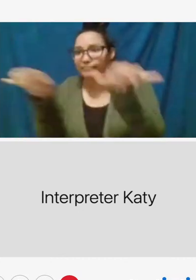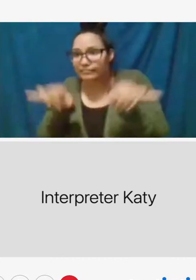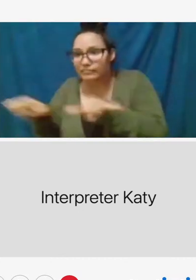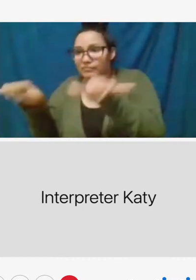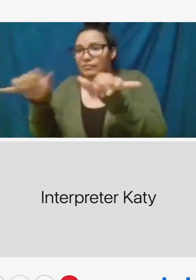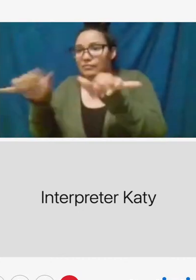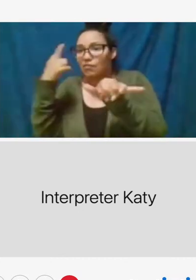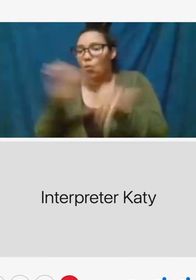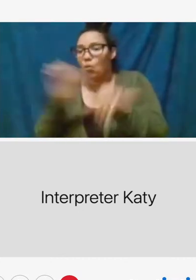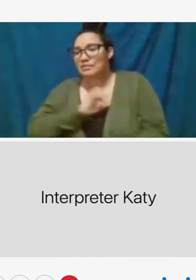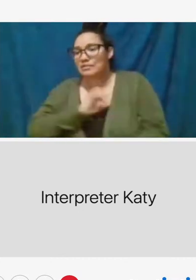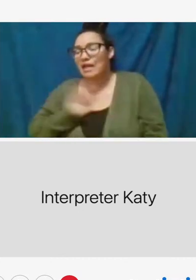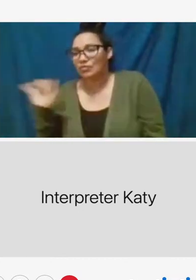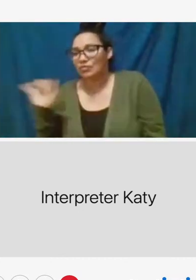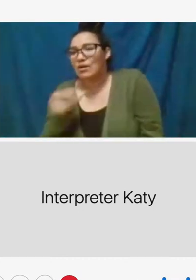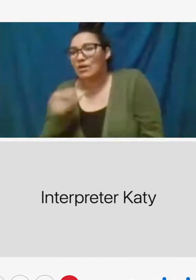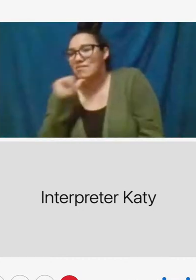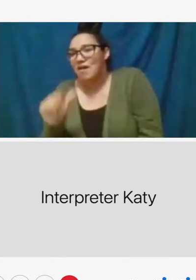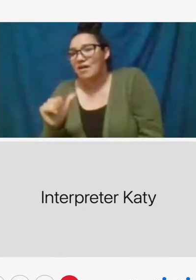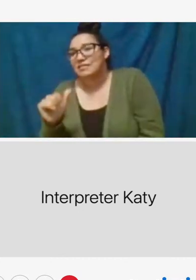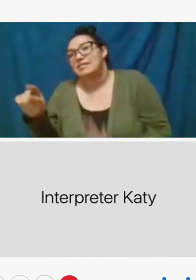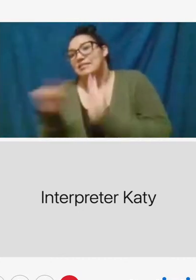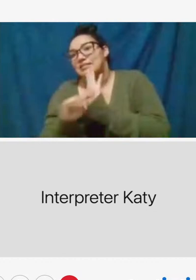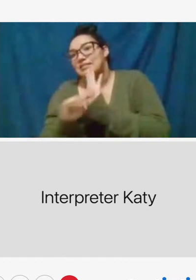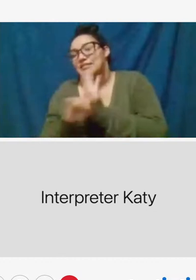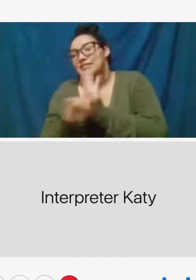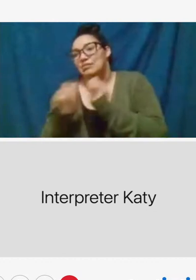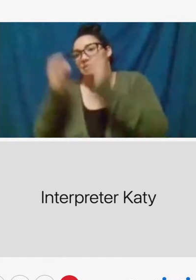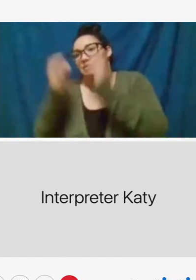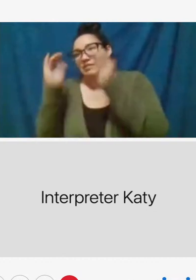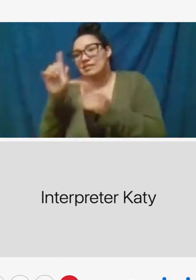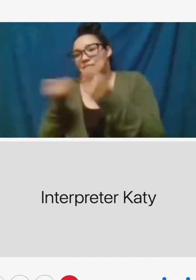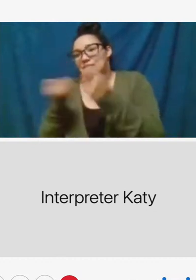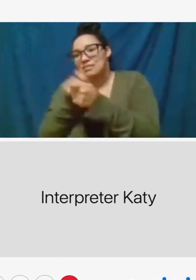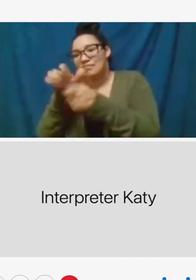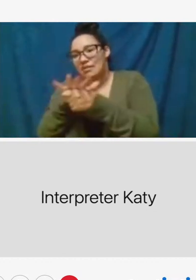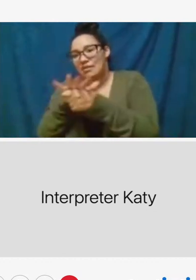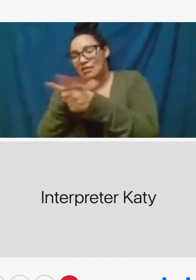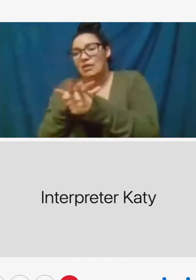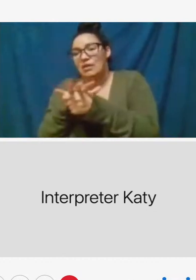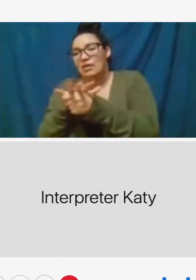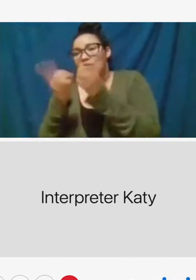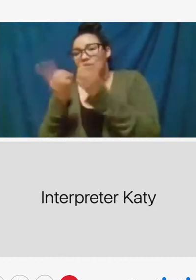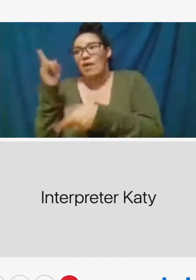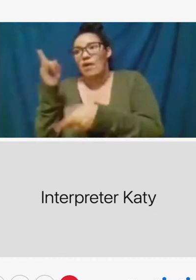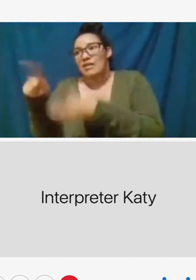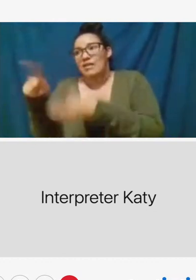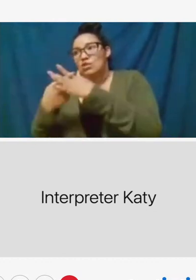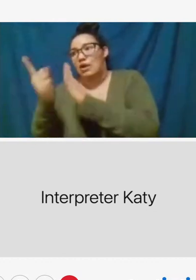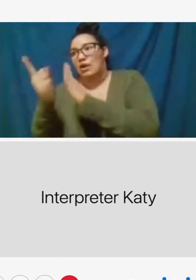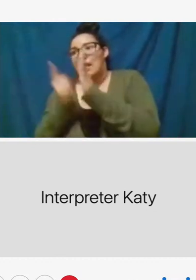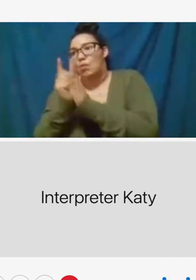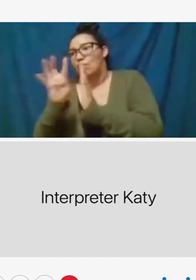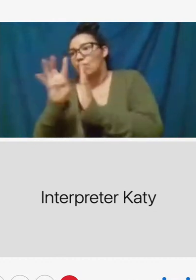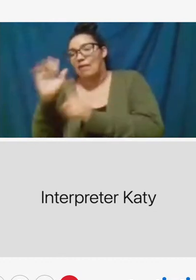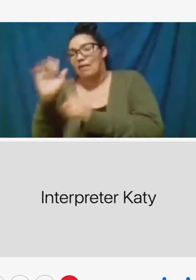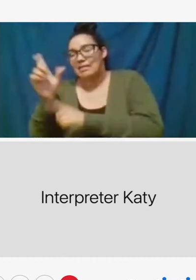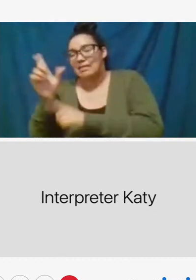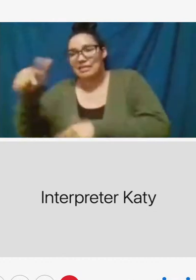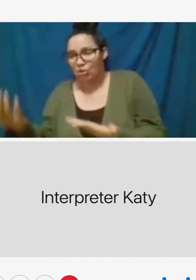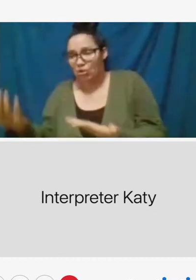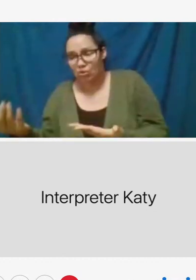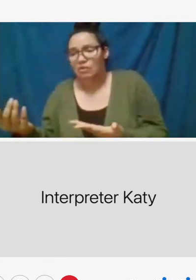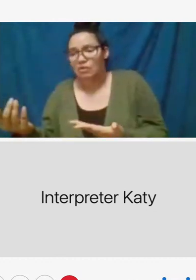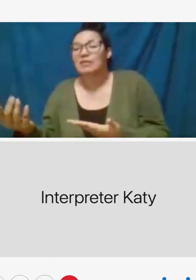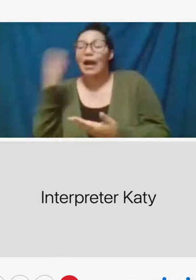disadvantage to teaching in a school in a certain part of the district because they start 45 minutes later or an hour later than everyone else so um I know we'll have that conversation that's